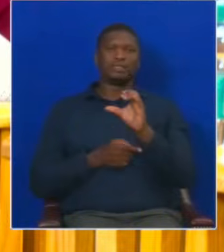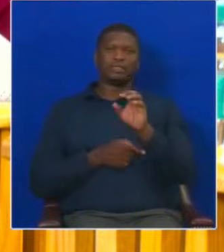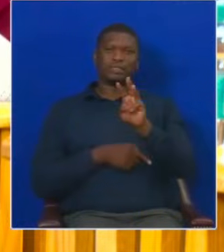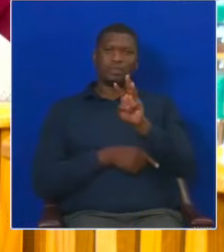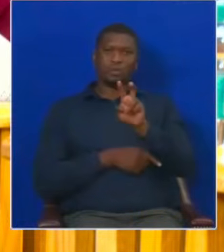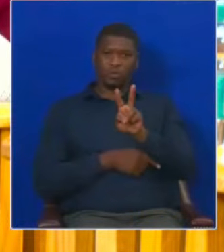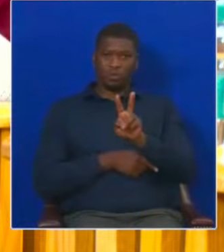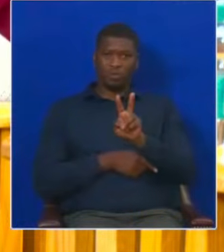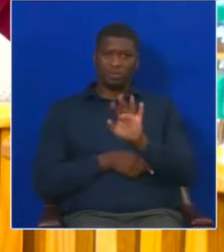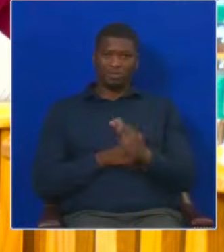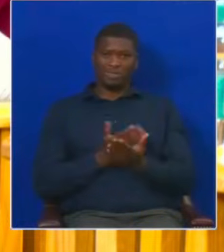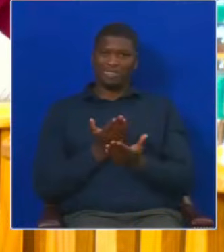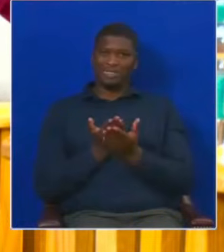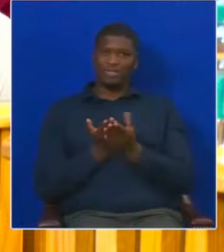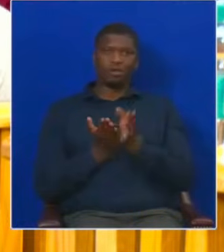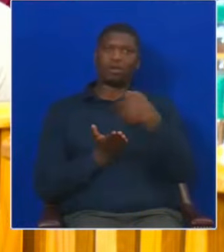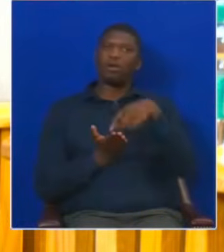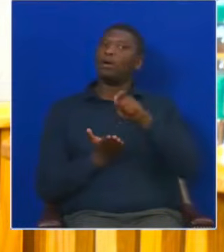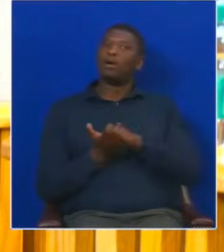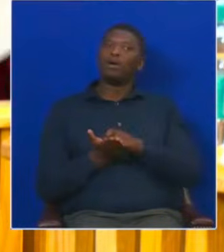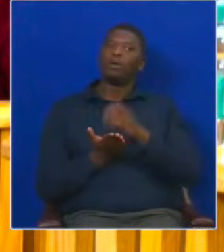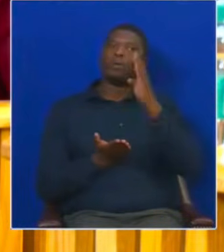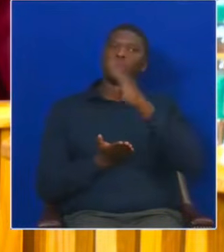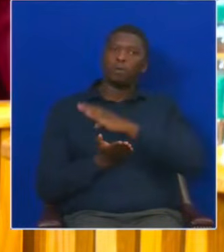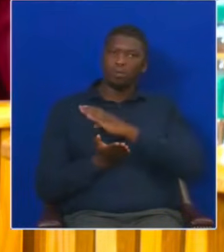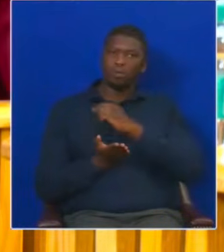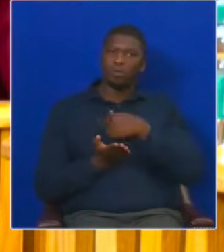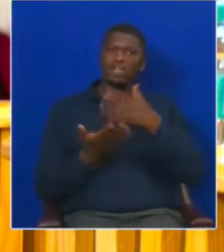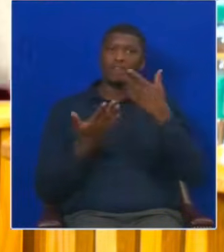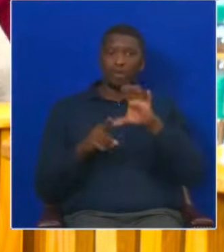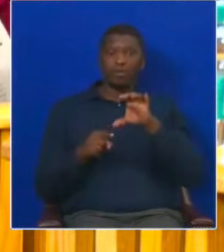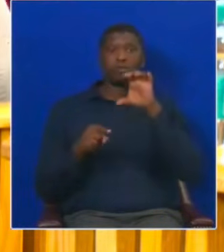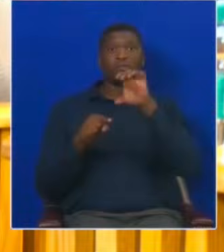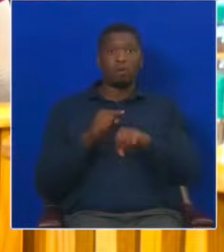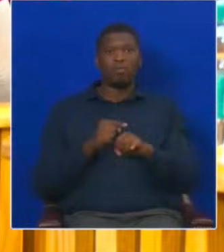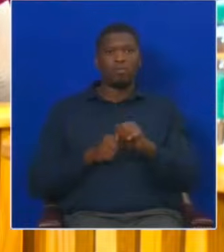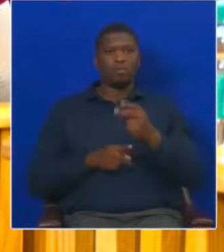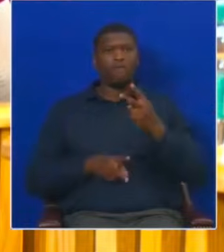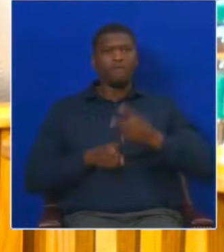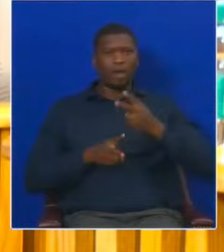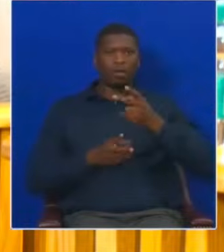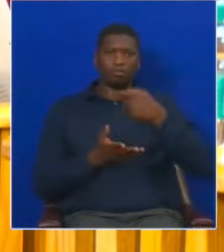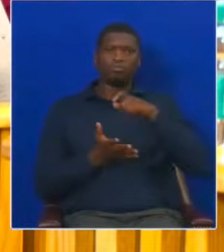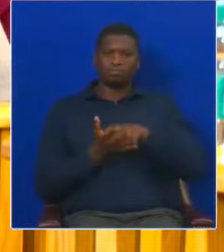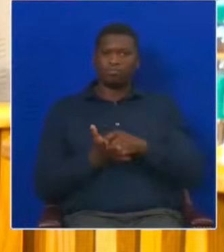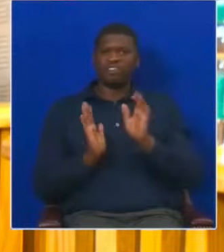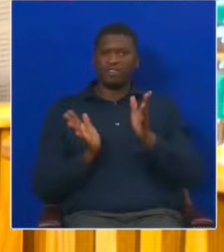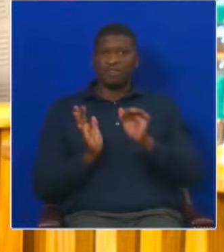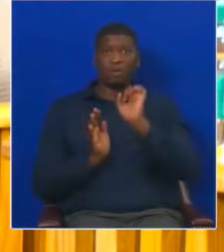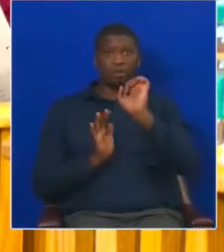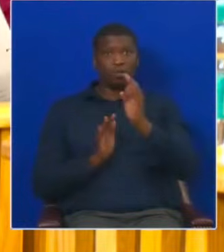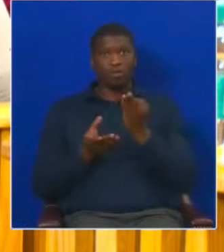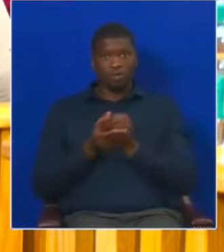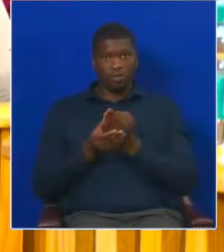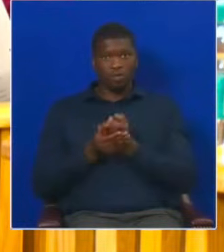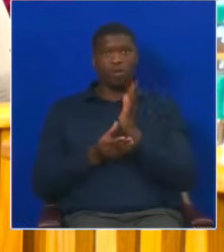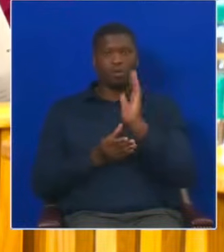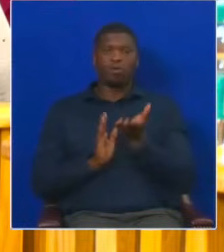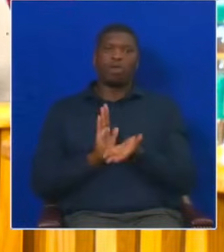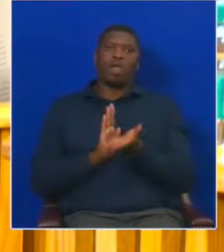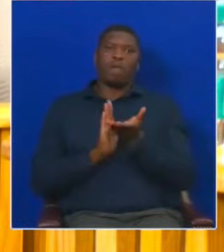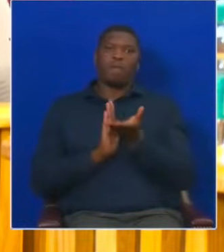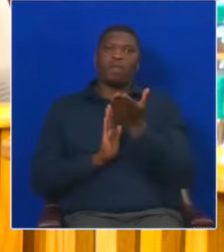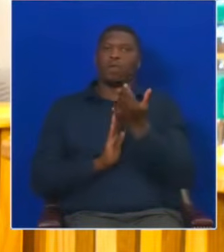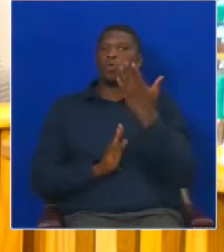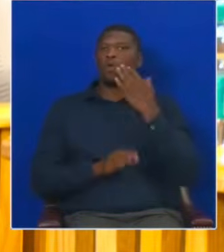unsigned, but we've located a final and signed version, and we will update your files over lunch. The documents are identical.